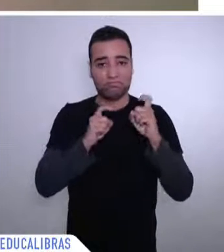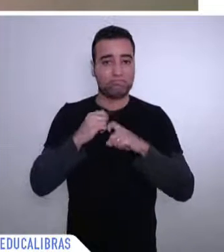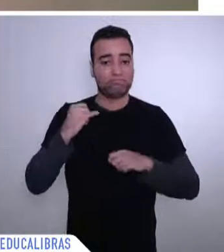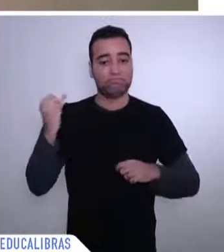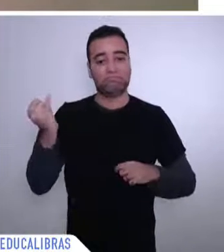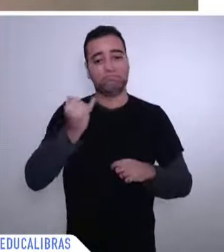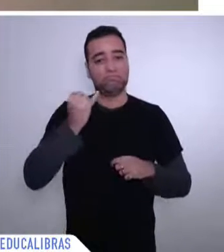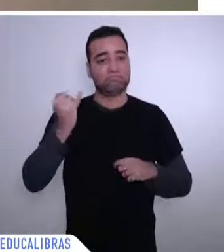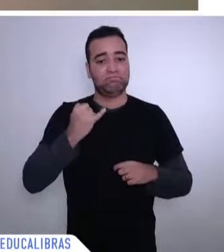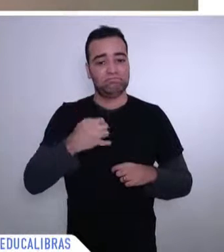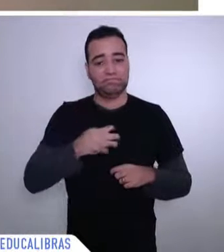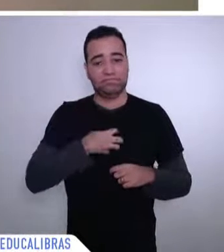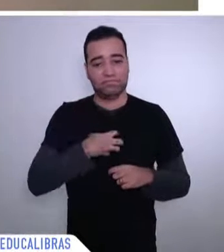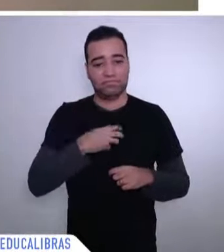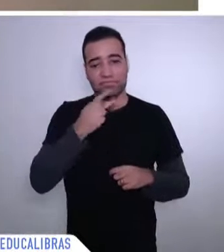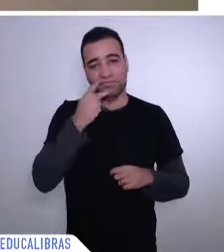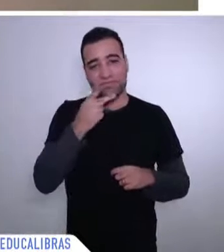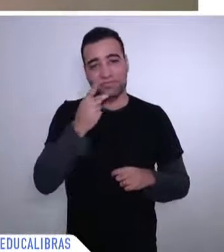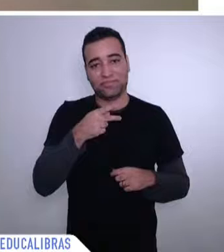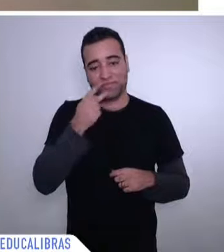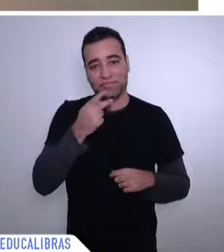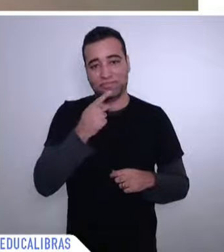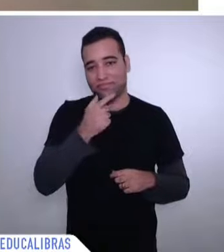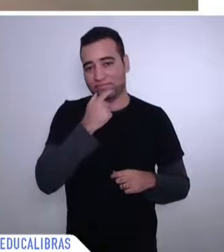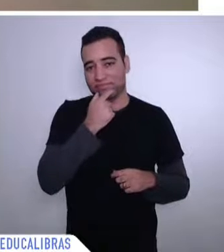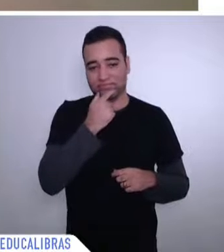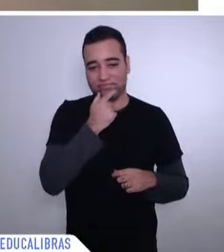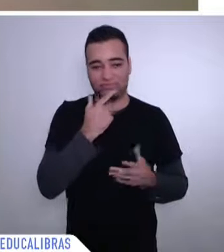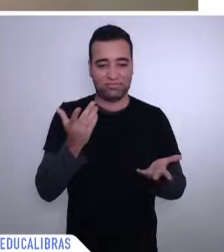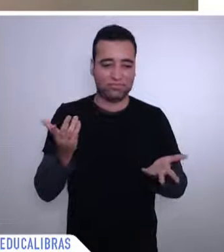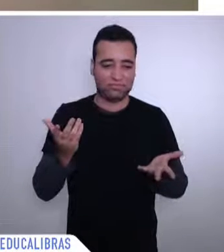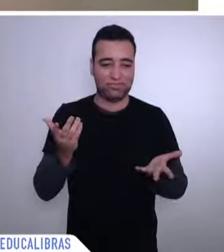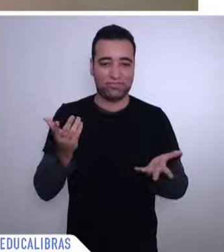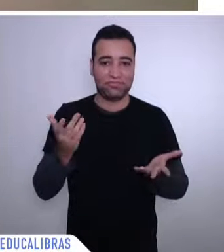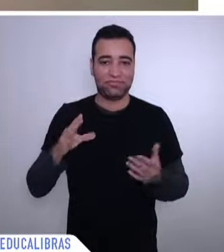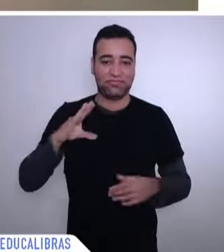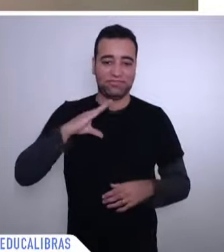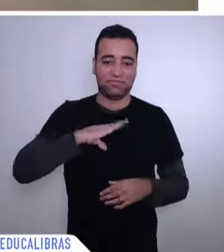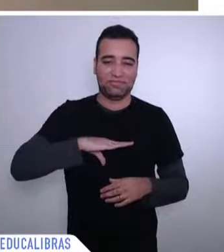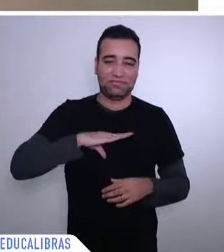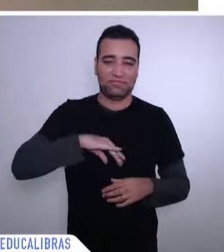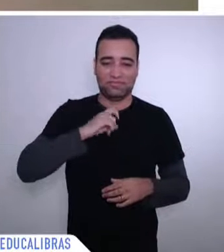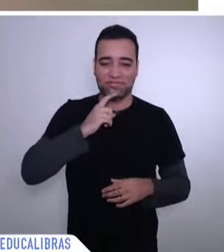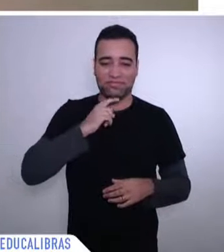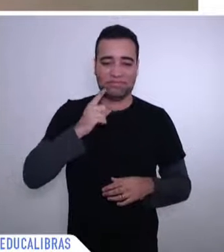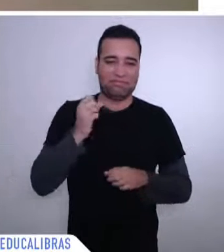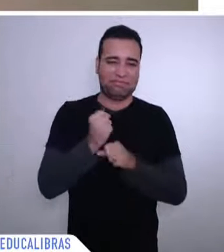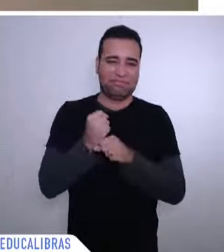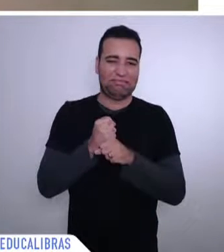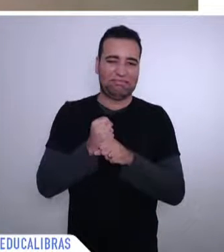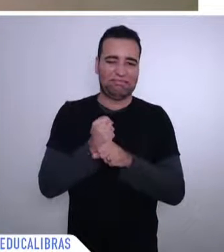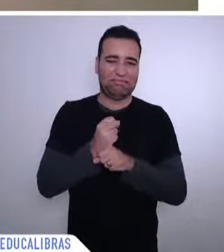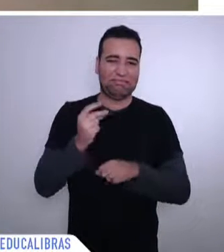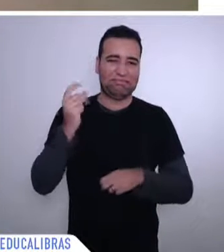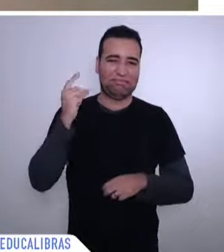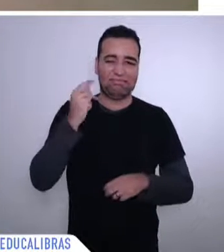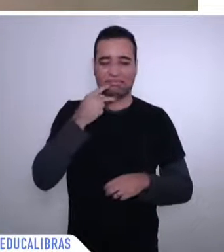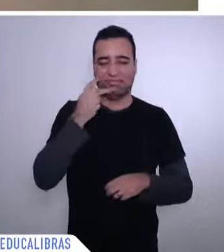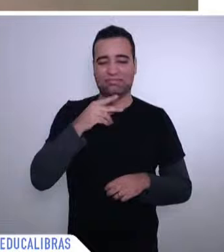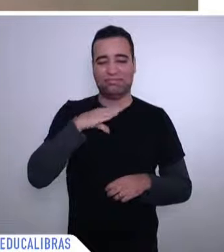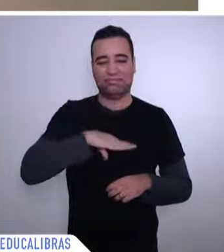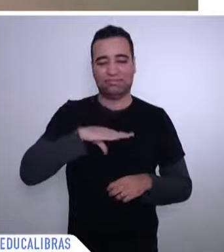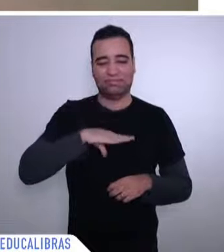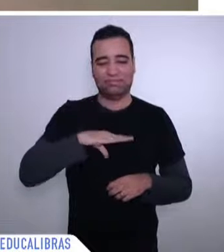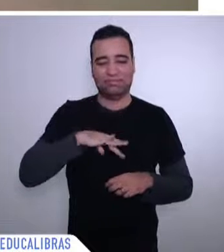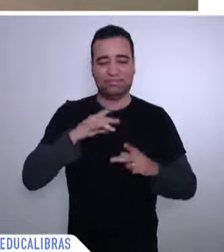speak Portuguese, but it's too long ago, and I would be embarrassed to speak now in Portuguese. So I will